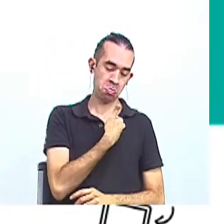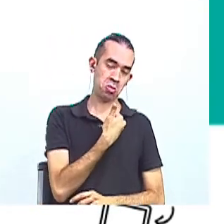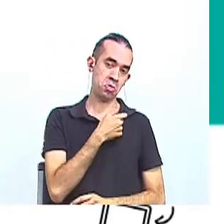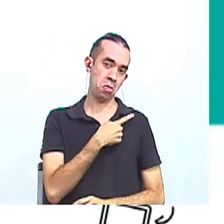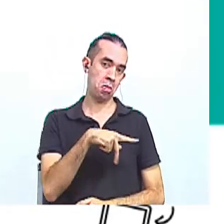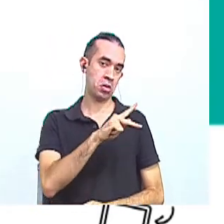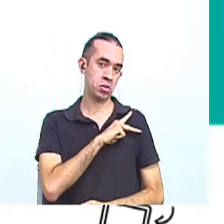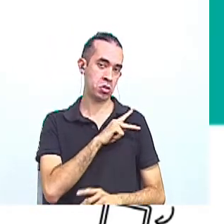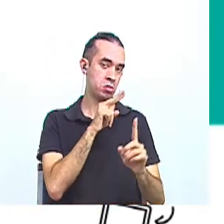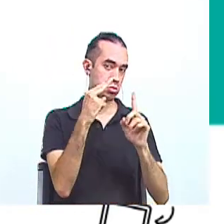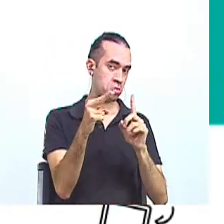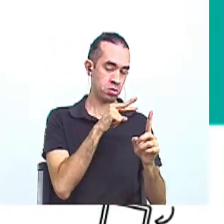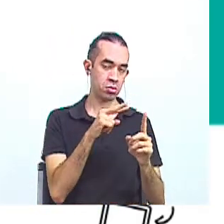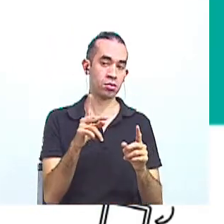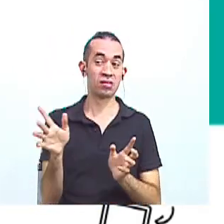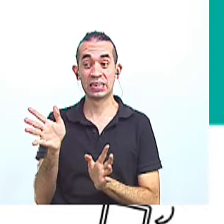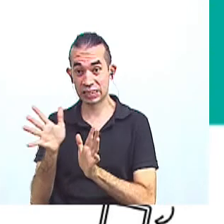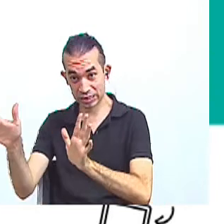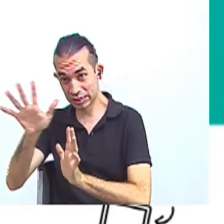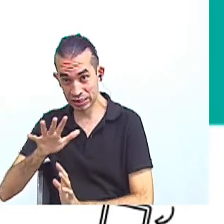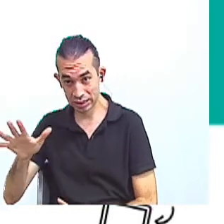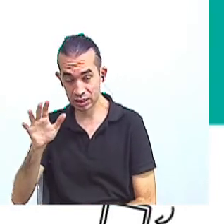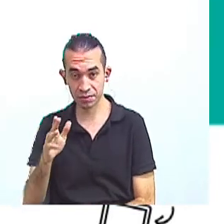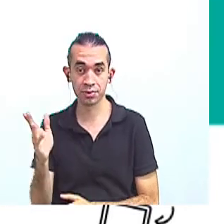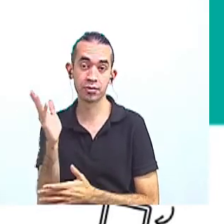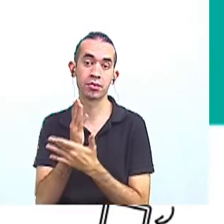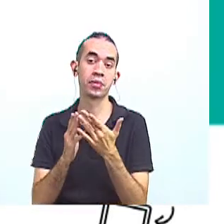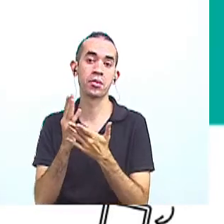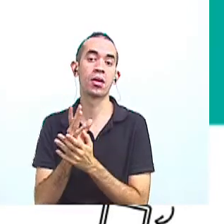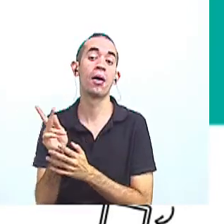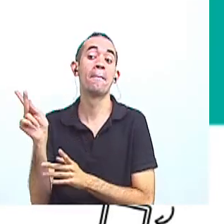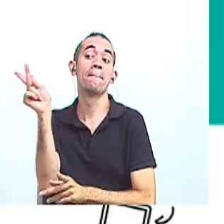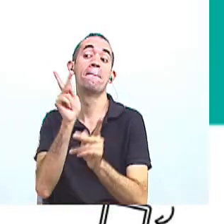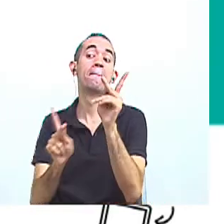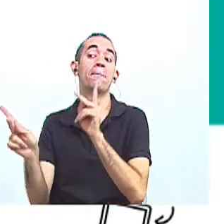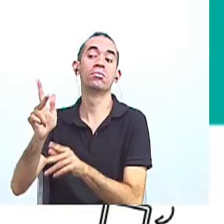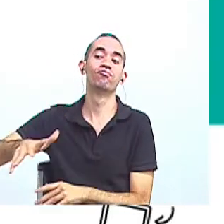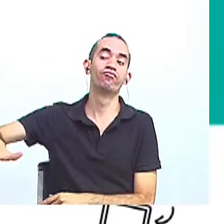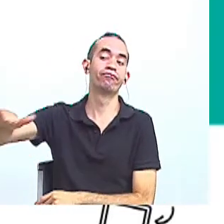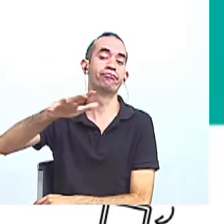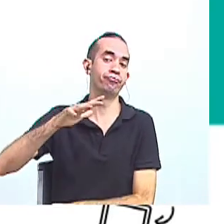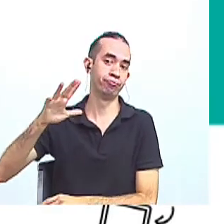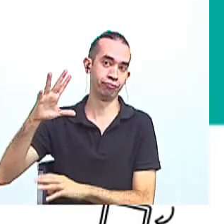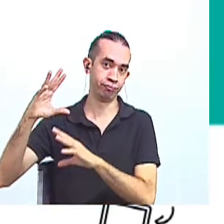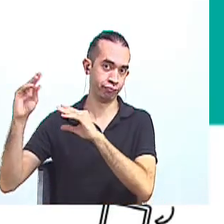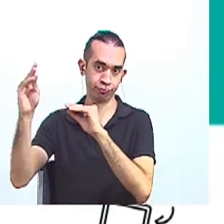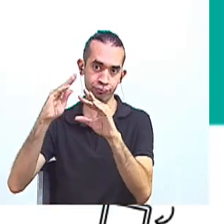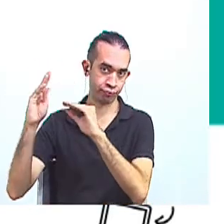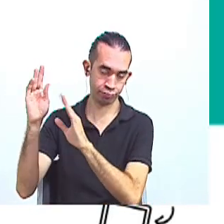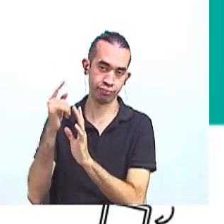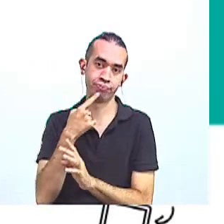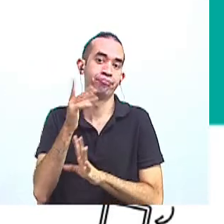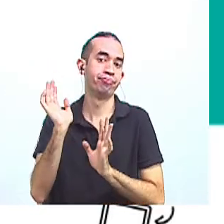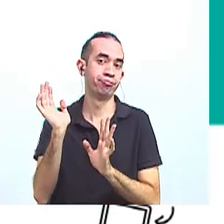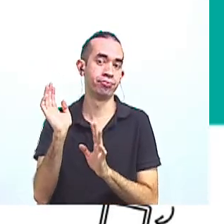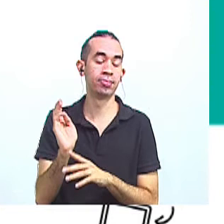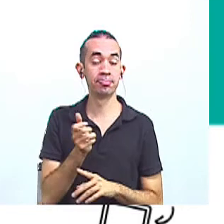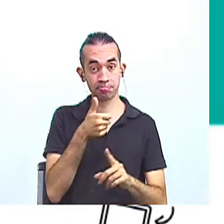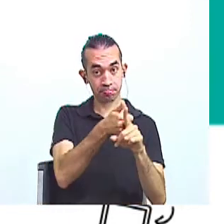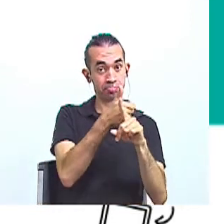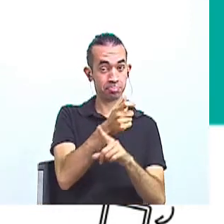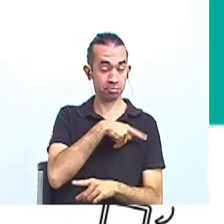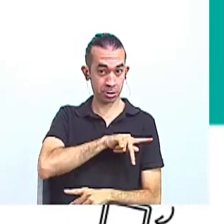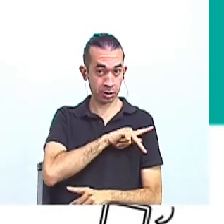view? If it is a general point of view, it's something that people out there say. If it is your personal point of